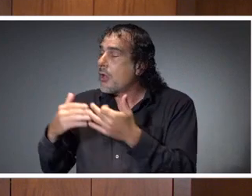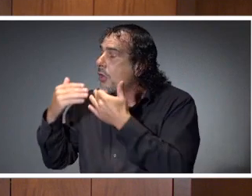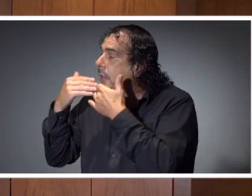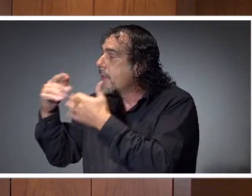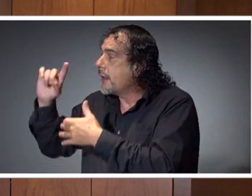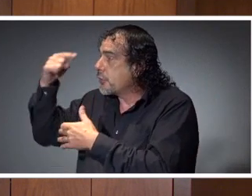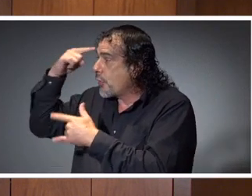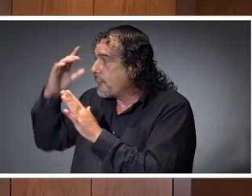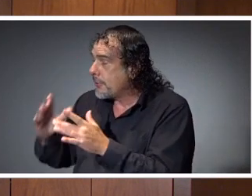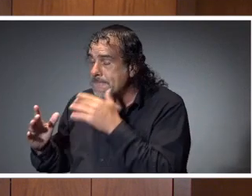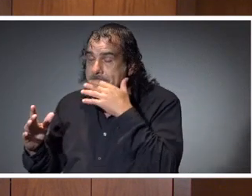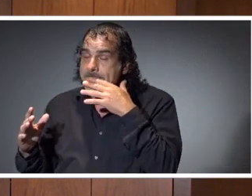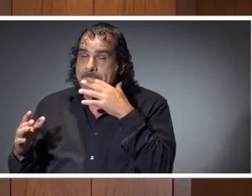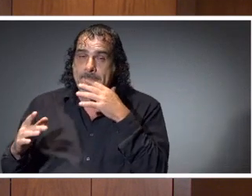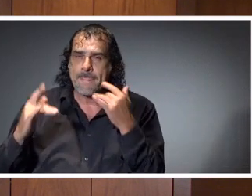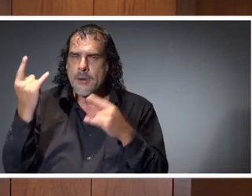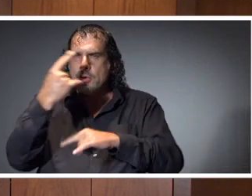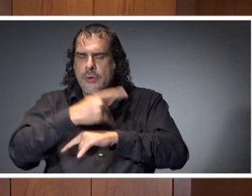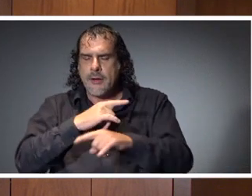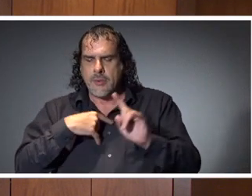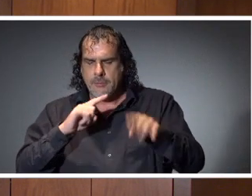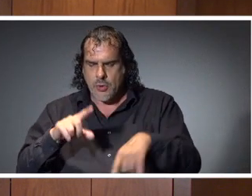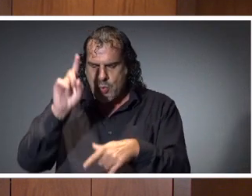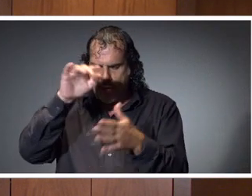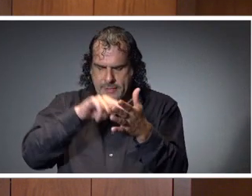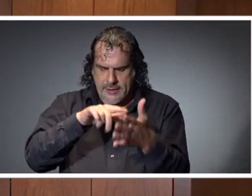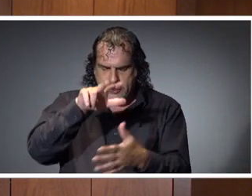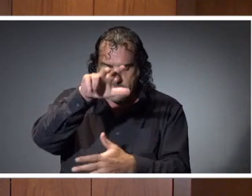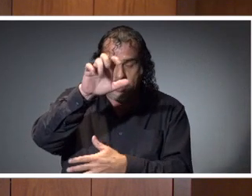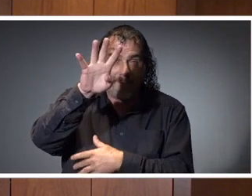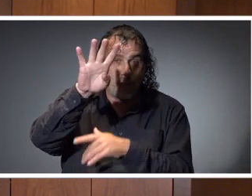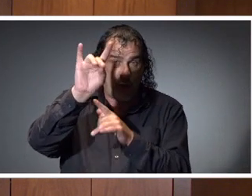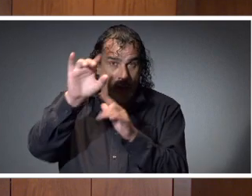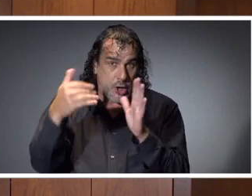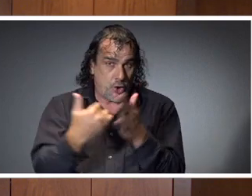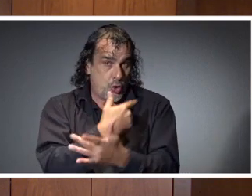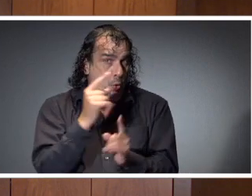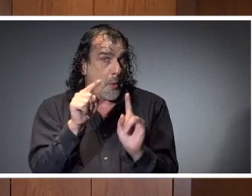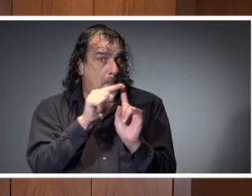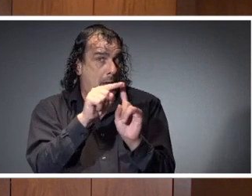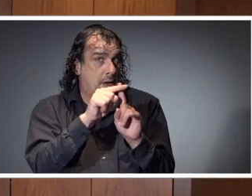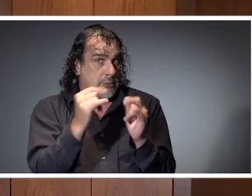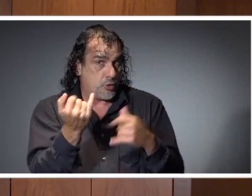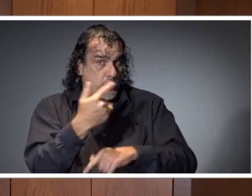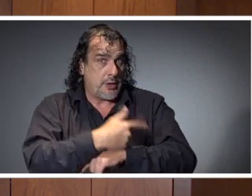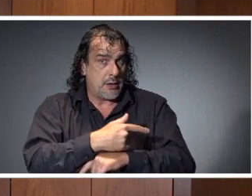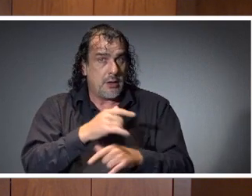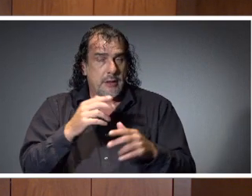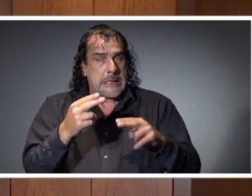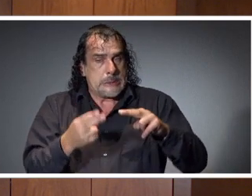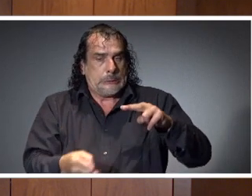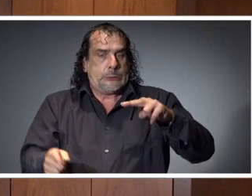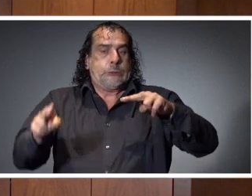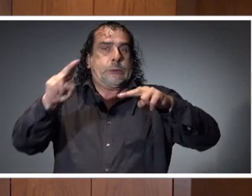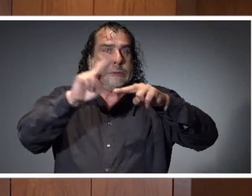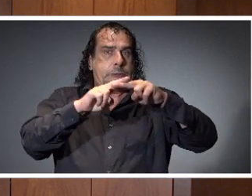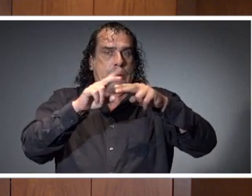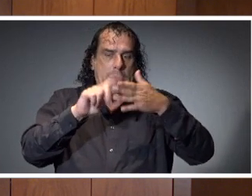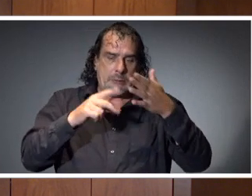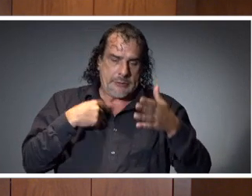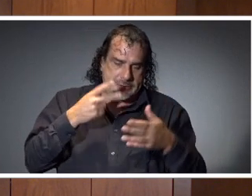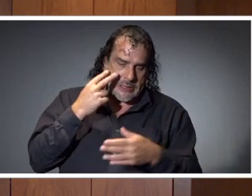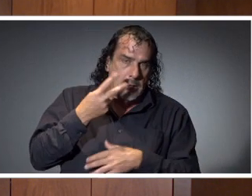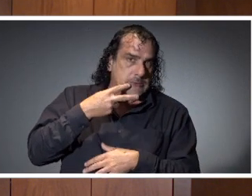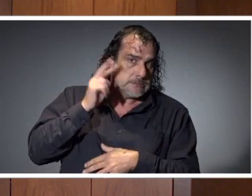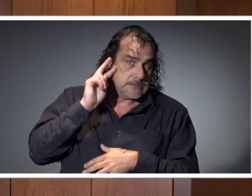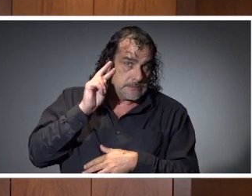Governor. Today, we're reporting 1,348 new cases of coronavirus, a considerable increase over what we saw a couple days ago. But